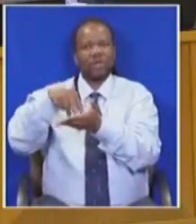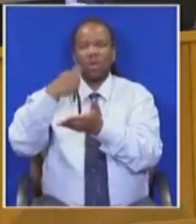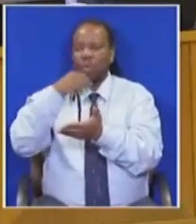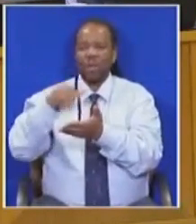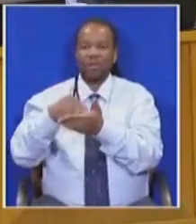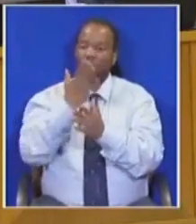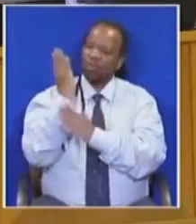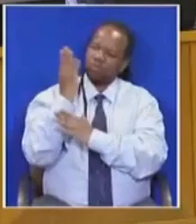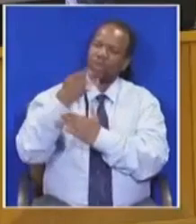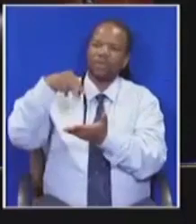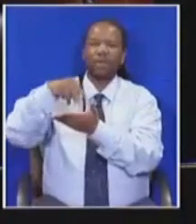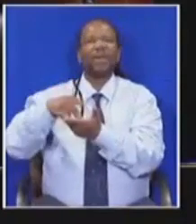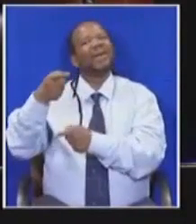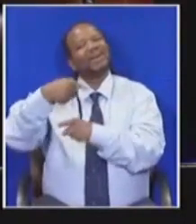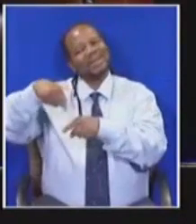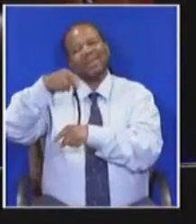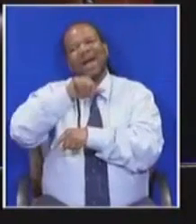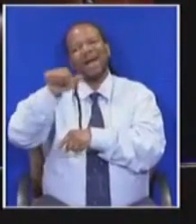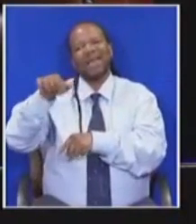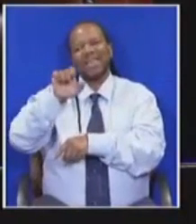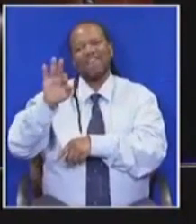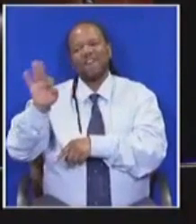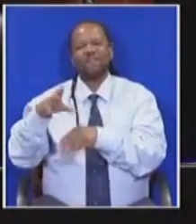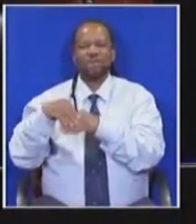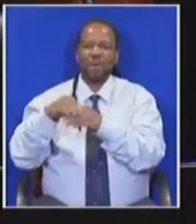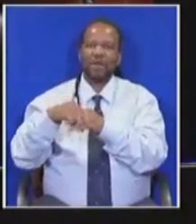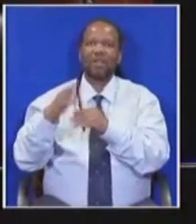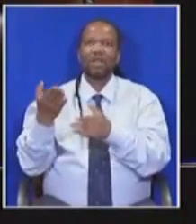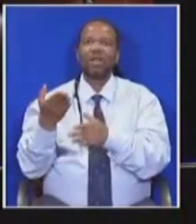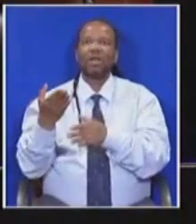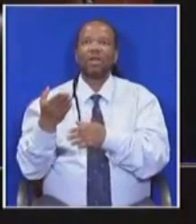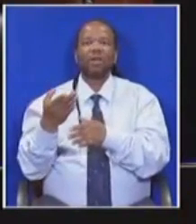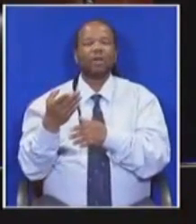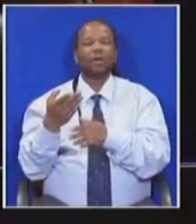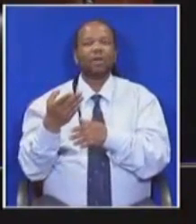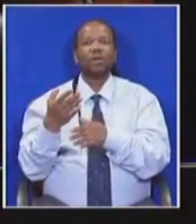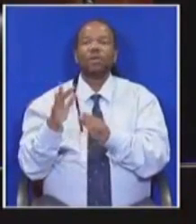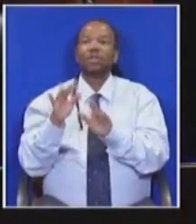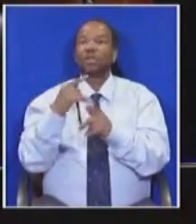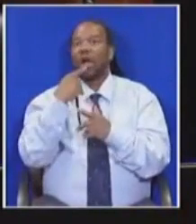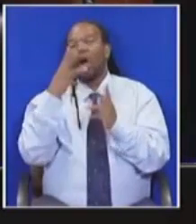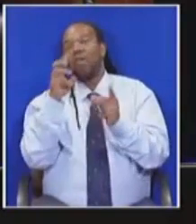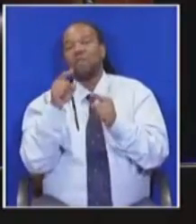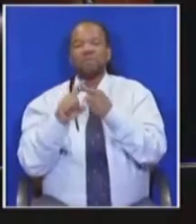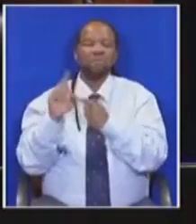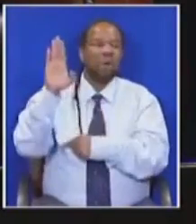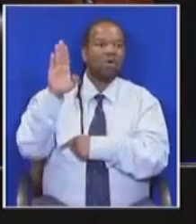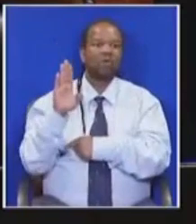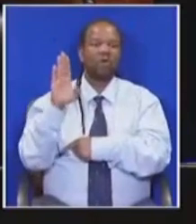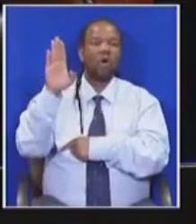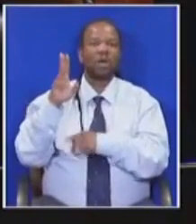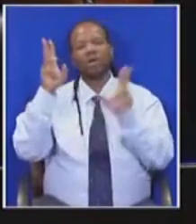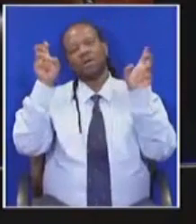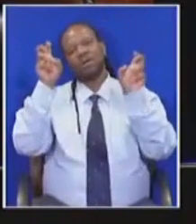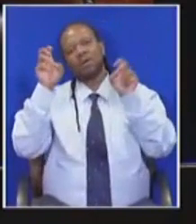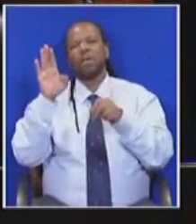all other EFF members who Must I take also my seat when you disruptively address me? raising their so-called points of order when they know that